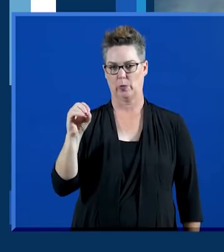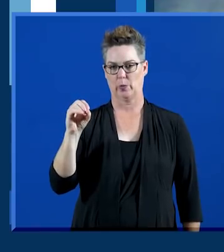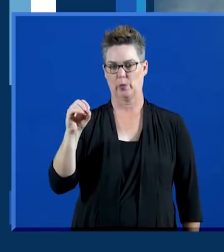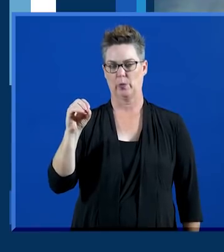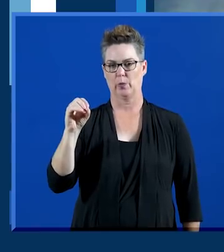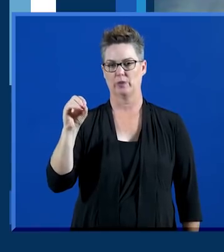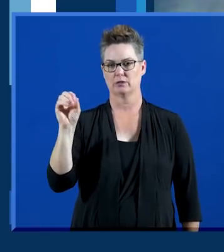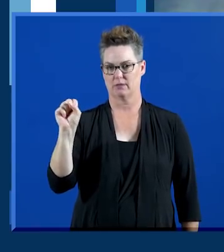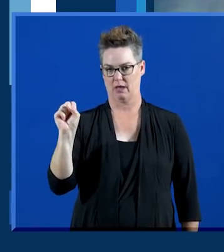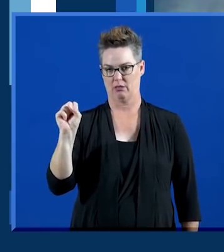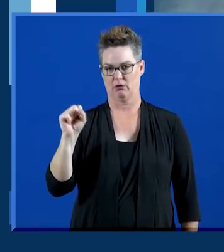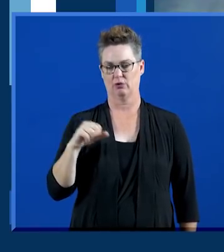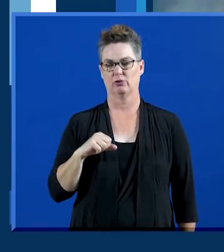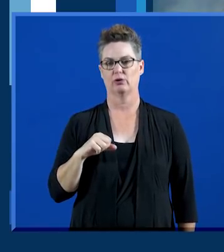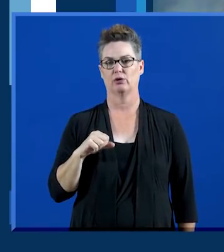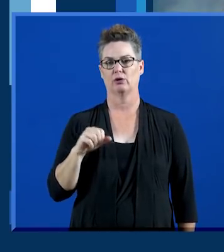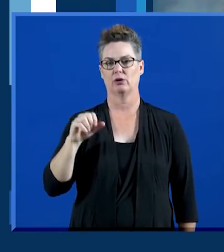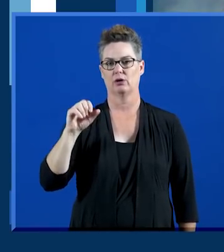Diego Spangler.